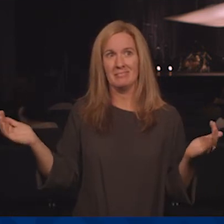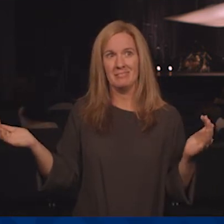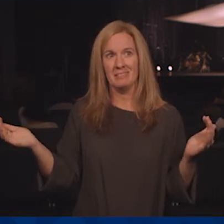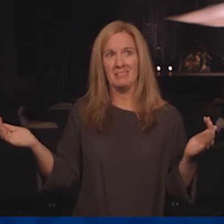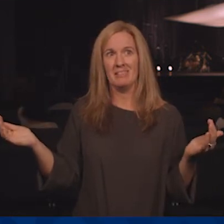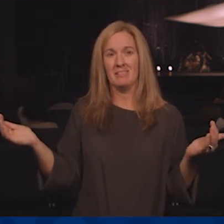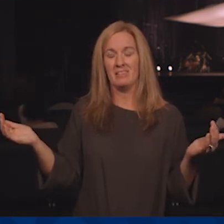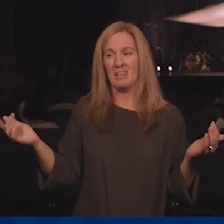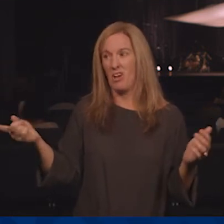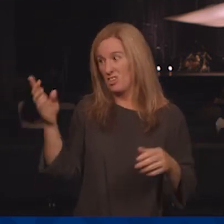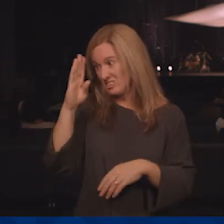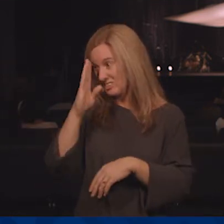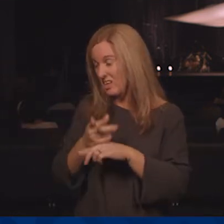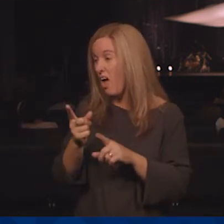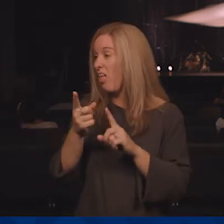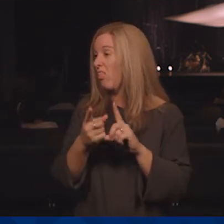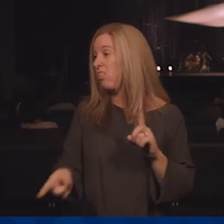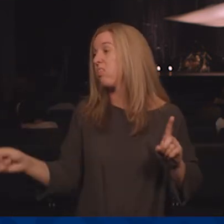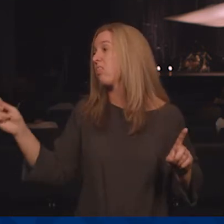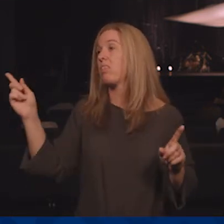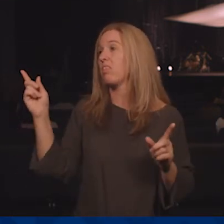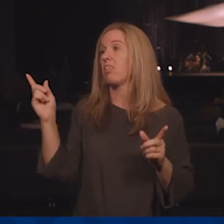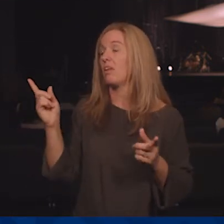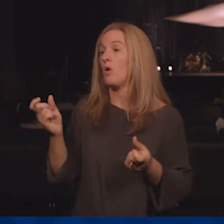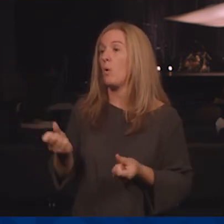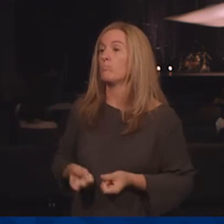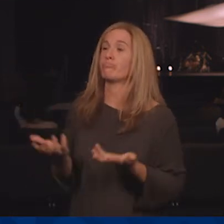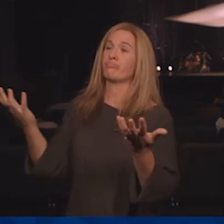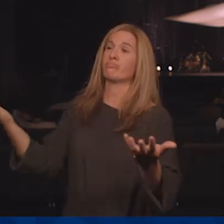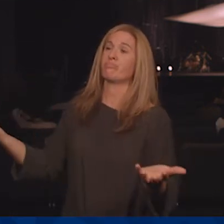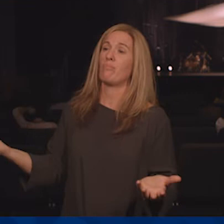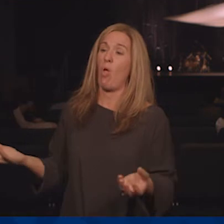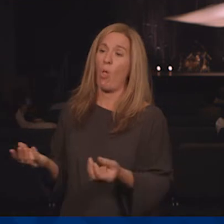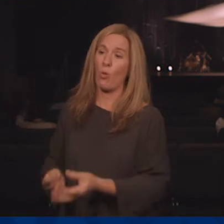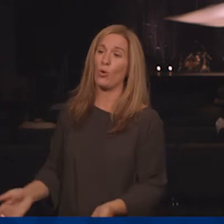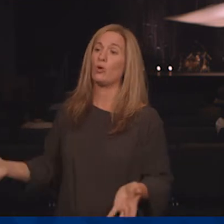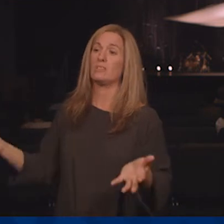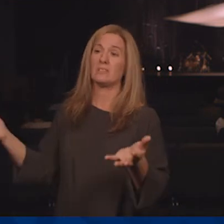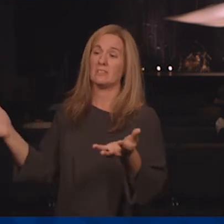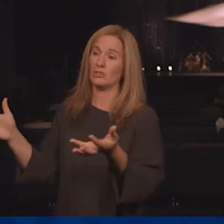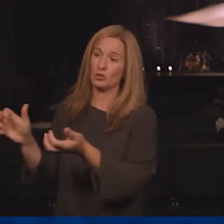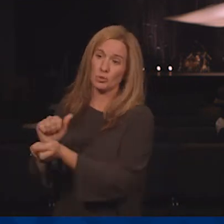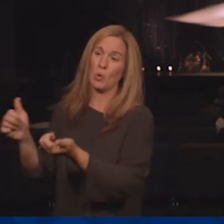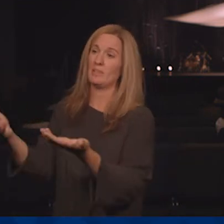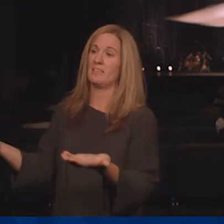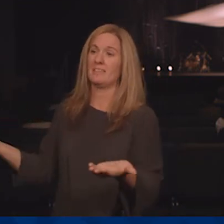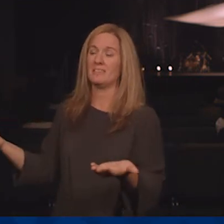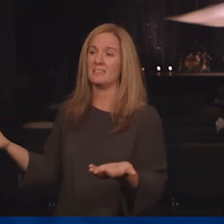Goes off, wastes a lot, spends a lot, loses a lot, destroys a lot.